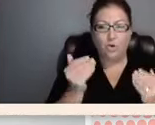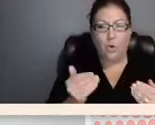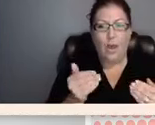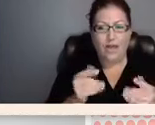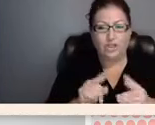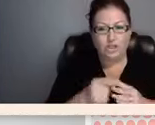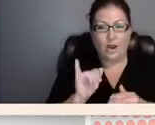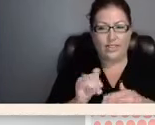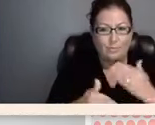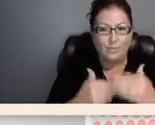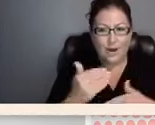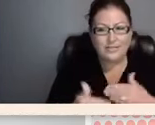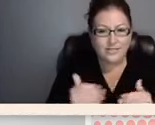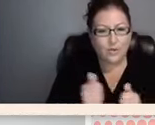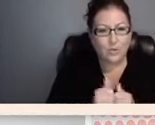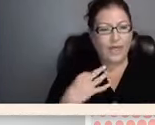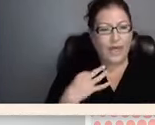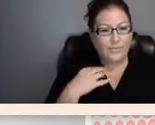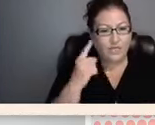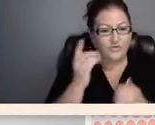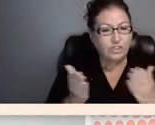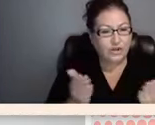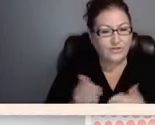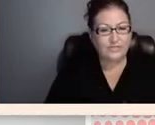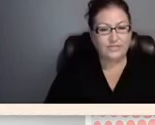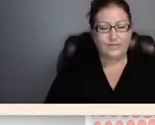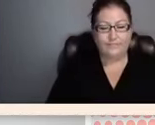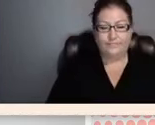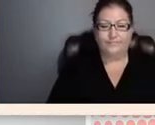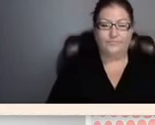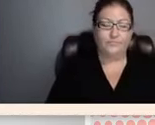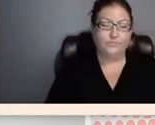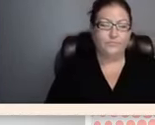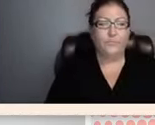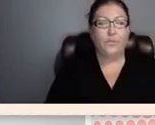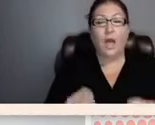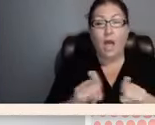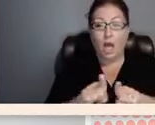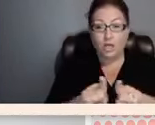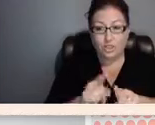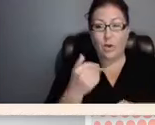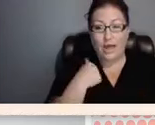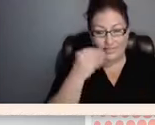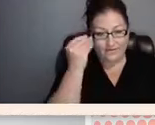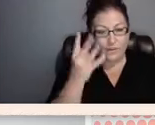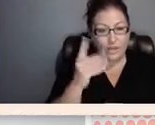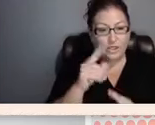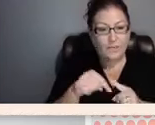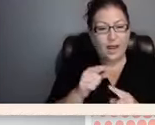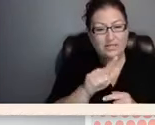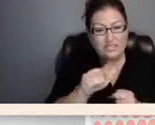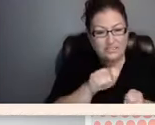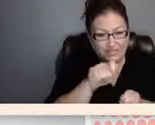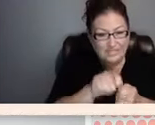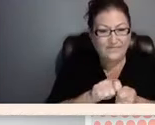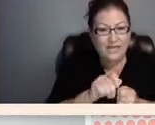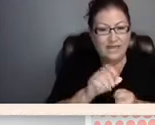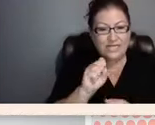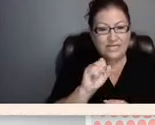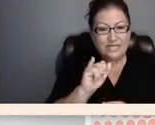with application for services. Also has information on a specific syndrome that